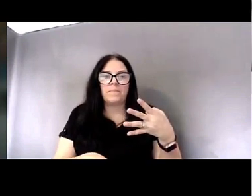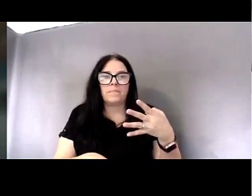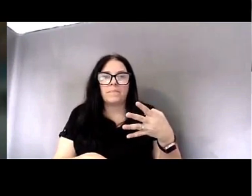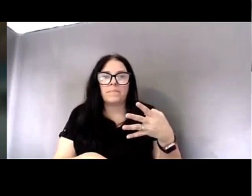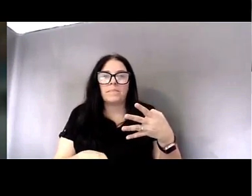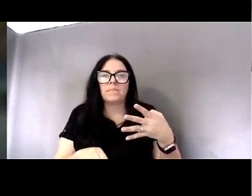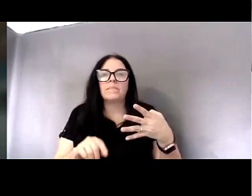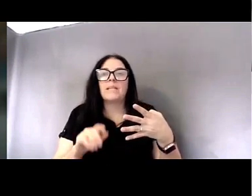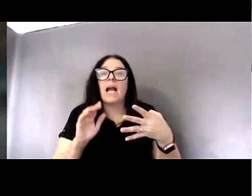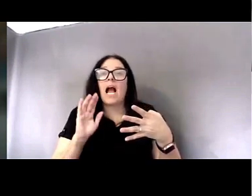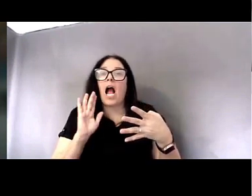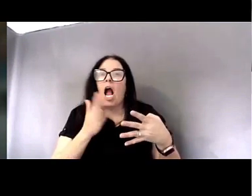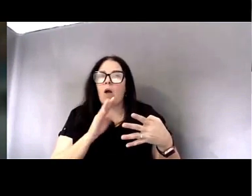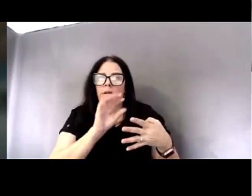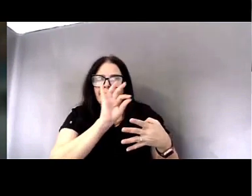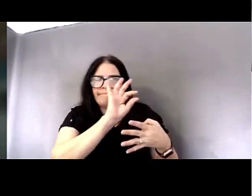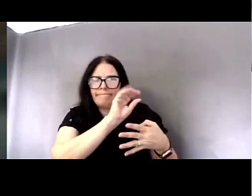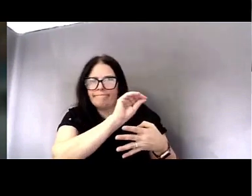OER collections.